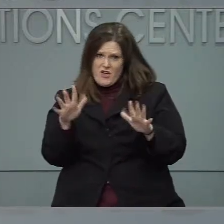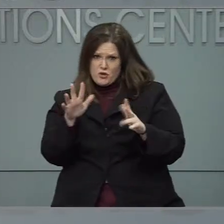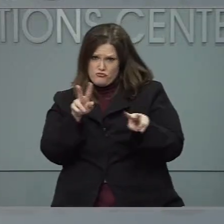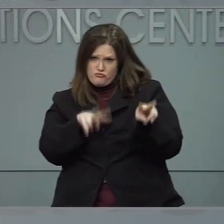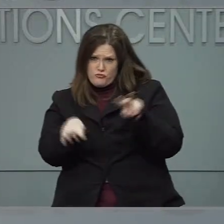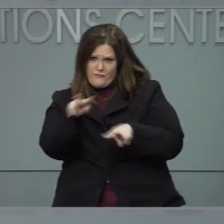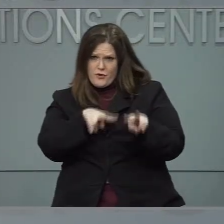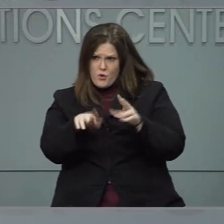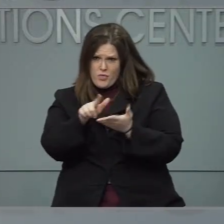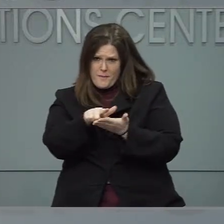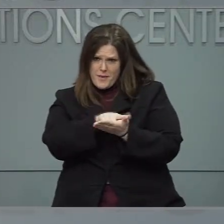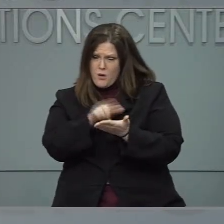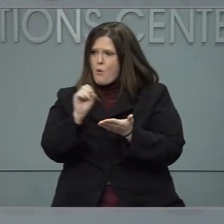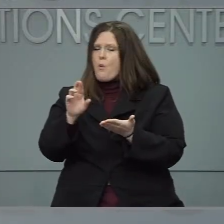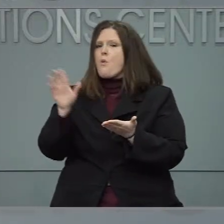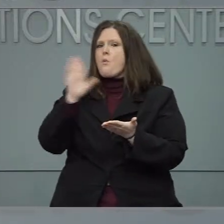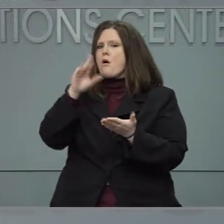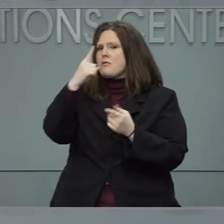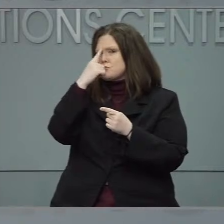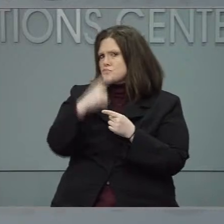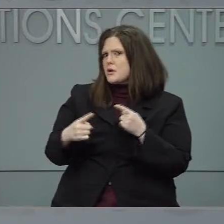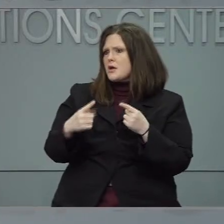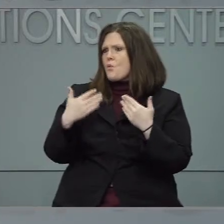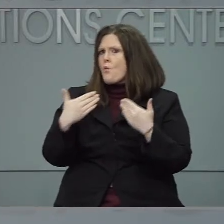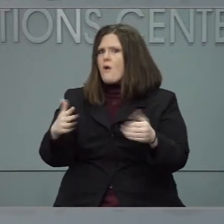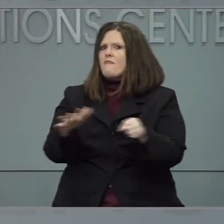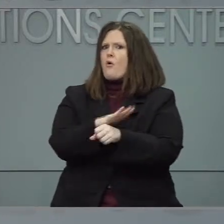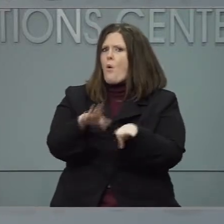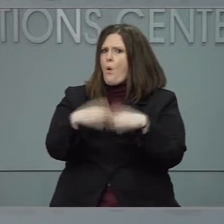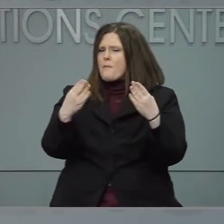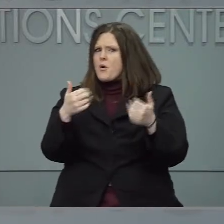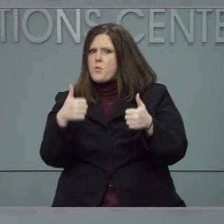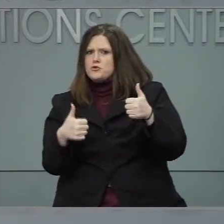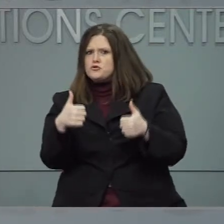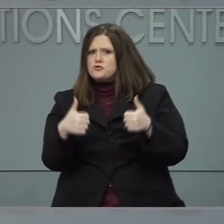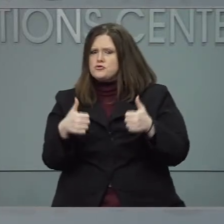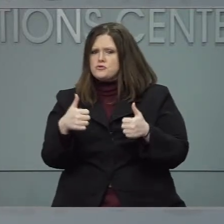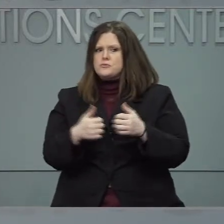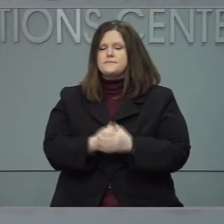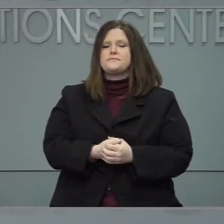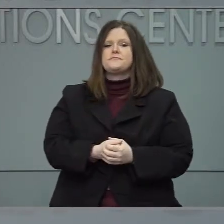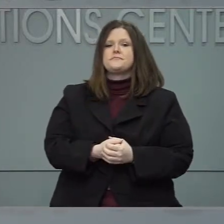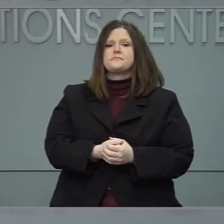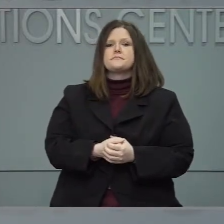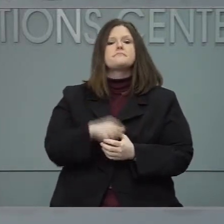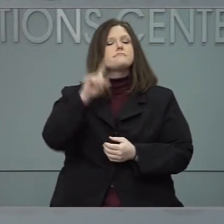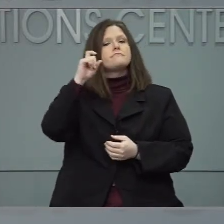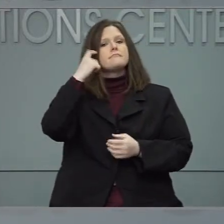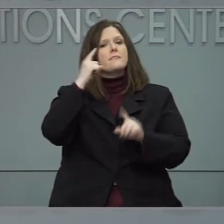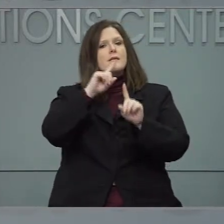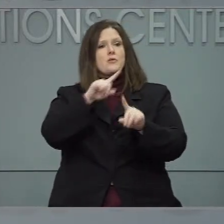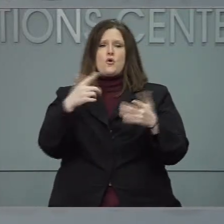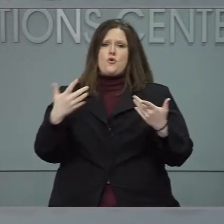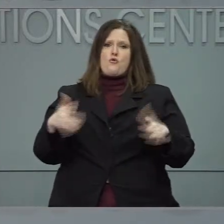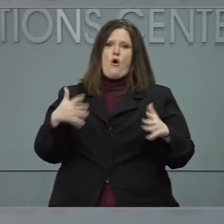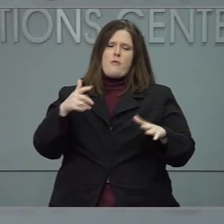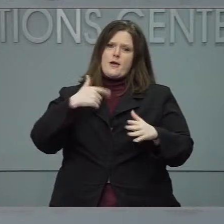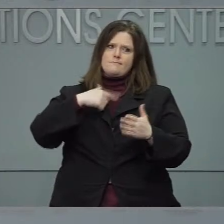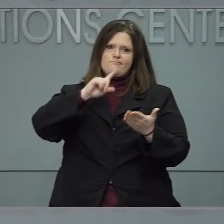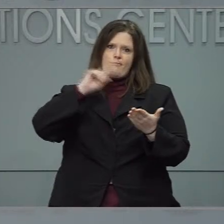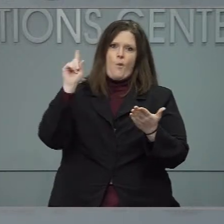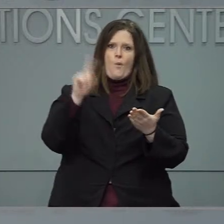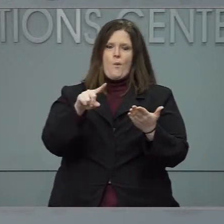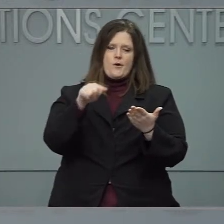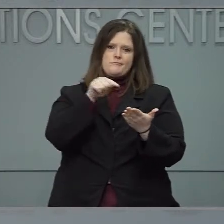would that be something that you'd be opposed to? Well, we have an executive order in place that has bars at